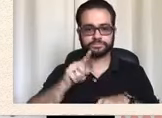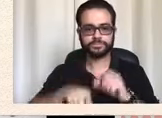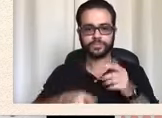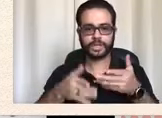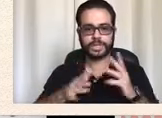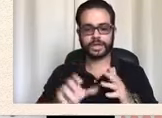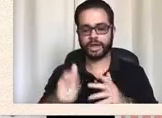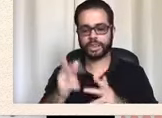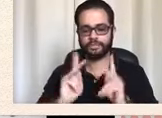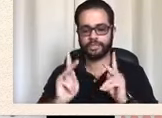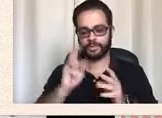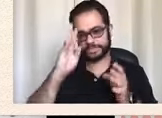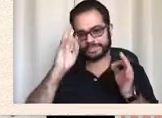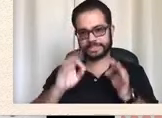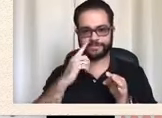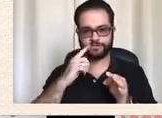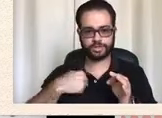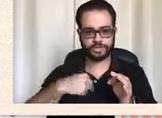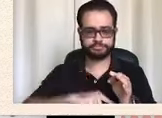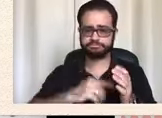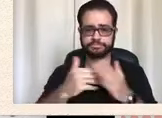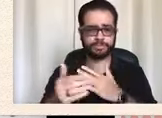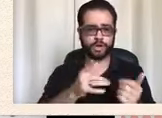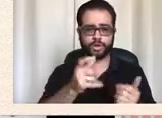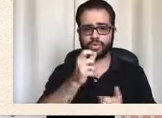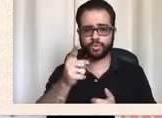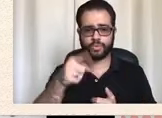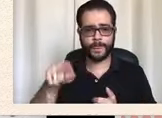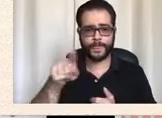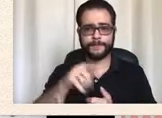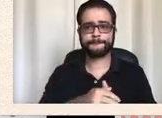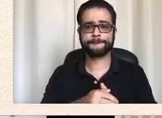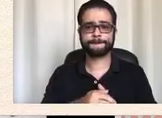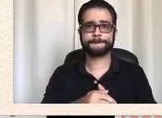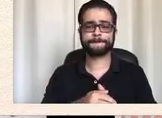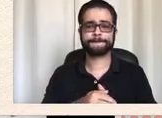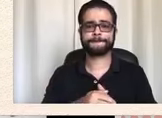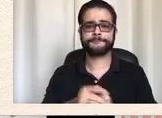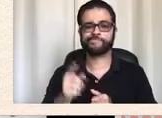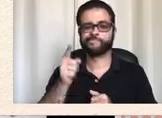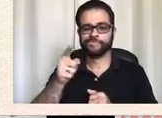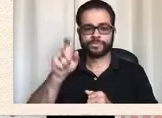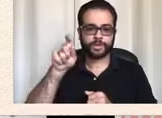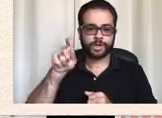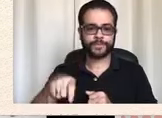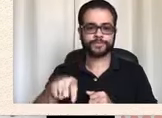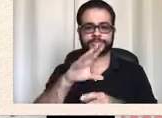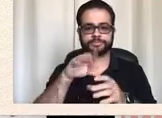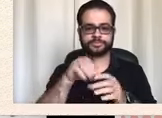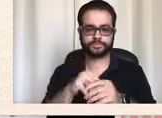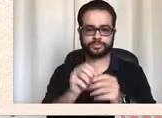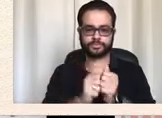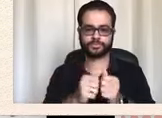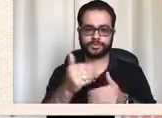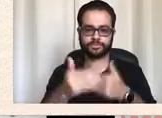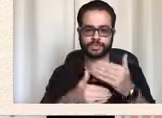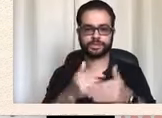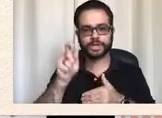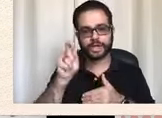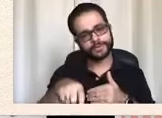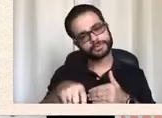us. And that doesn't matter who you are. You know, you have to be part of the process. You have to be part of